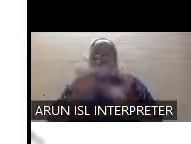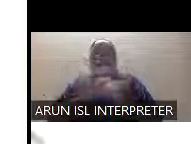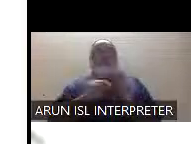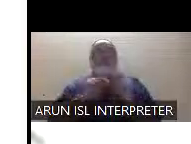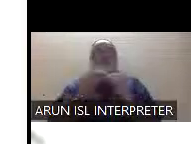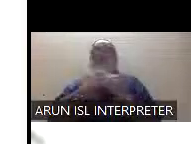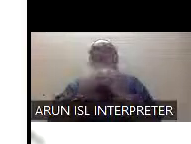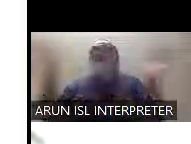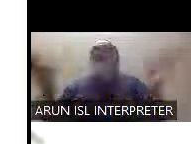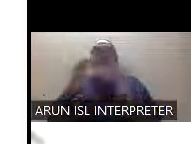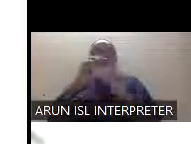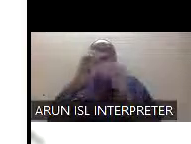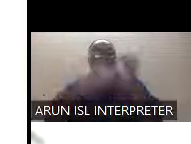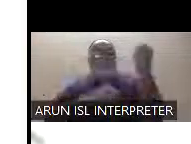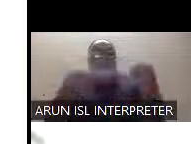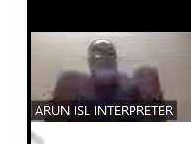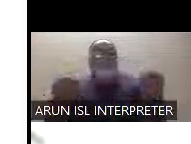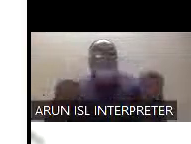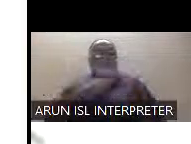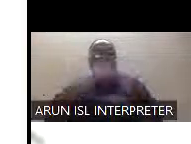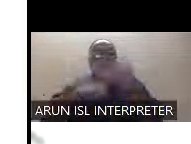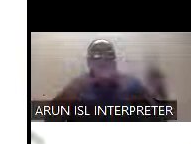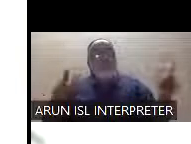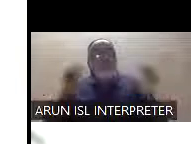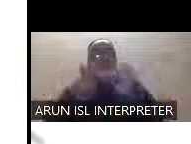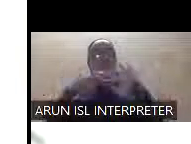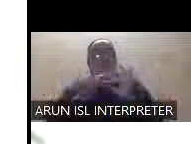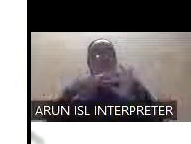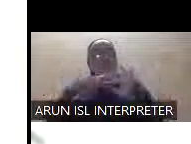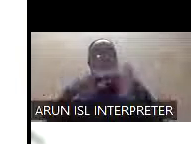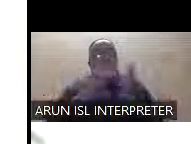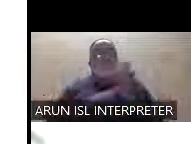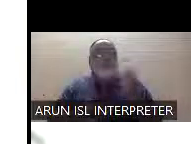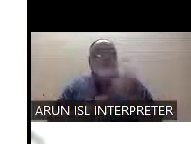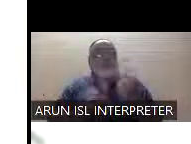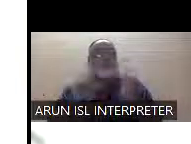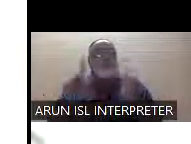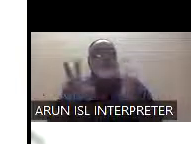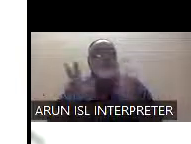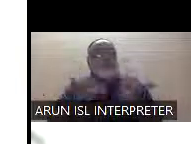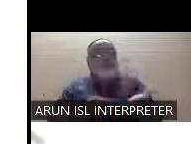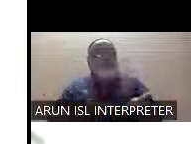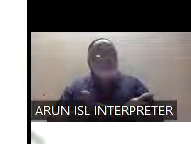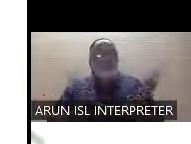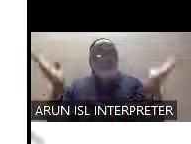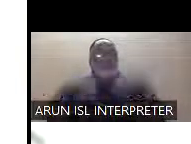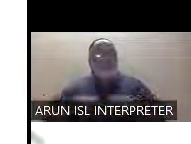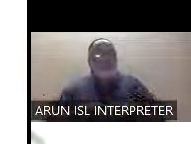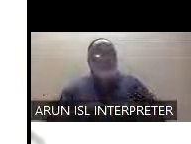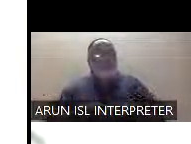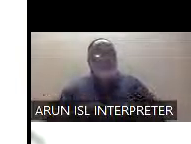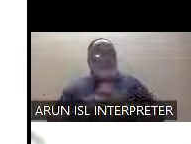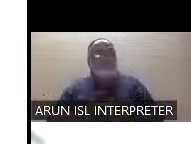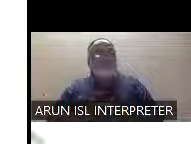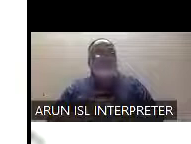public documents would be made accessible by March 17 and March 18. This again has failed. These deadlines have